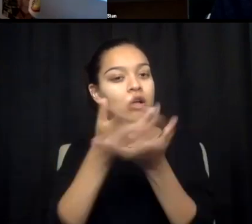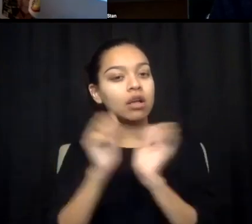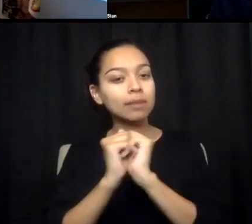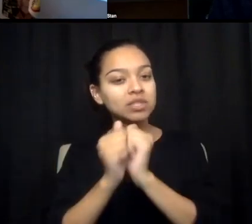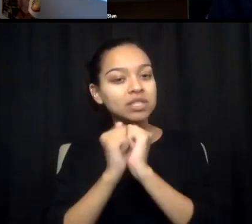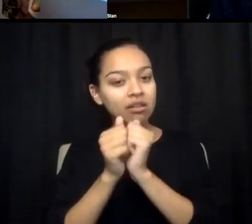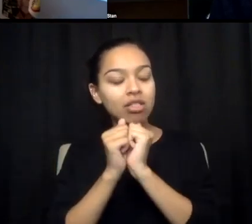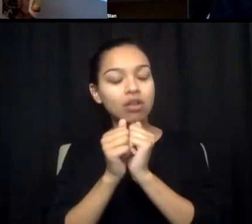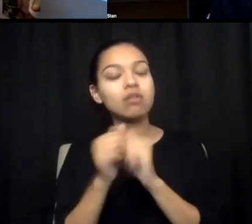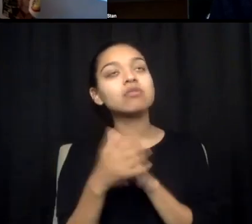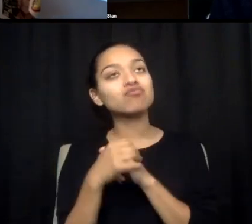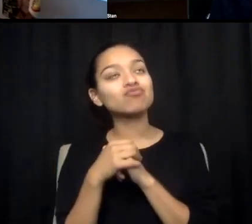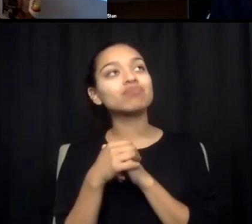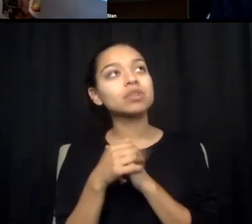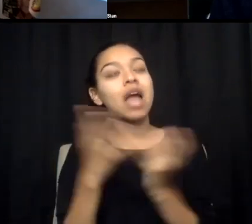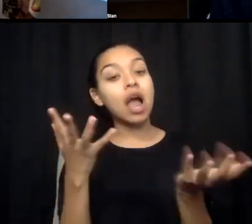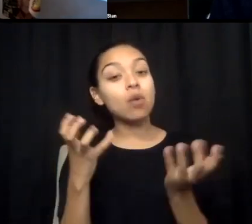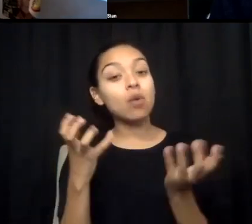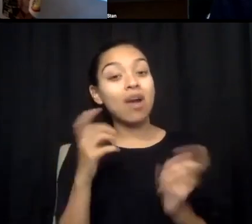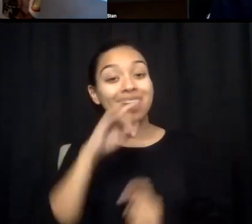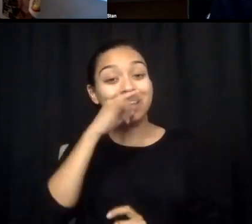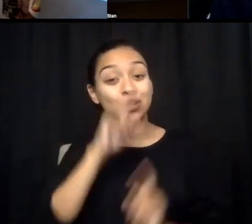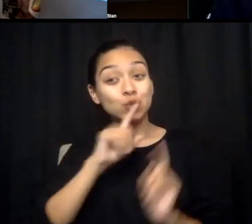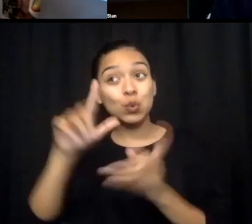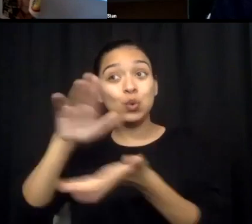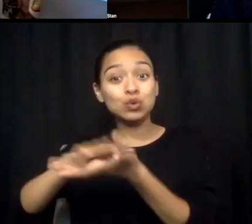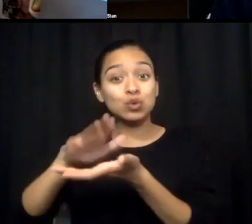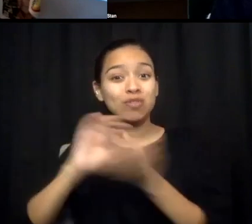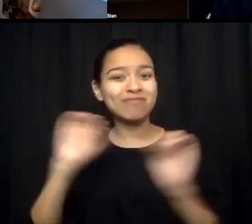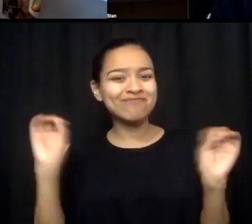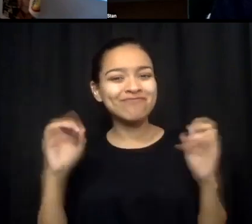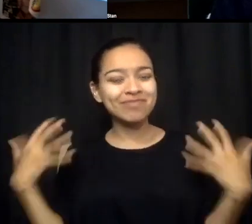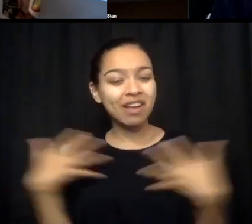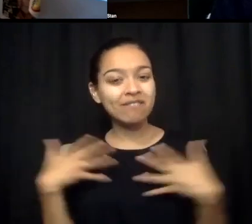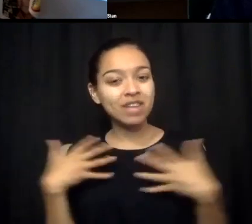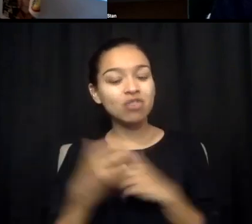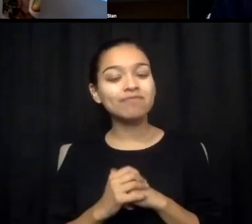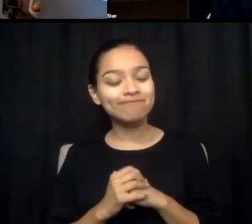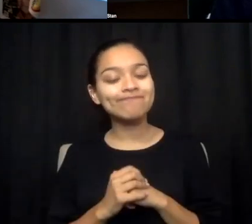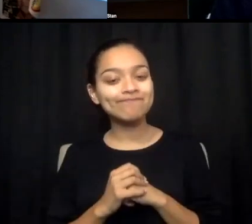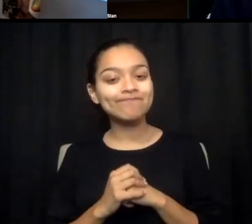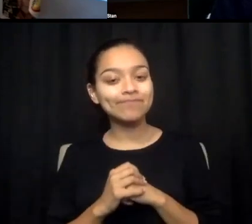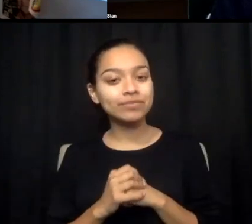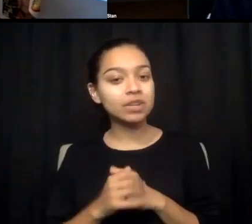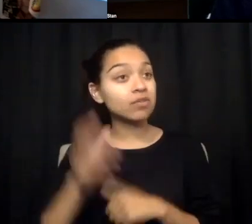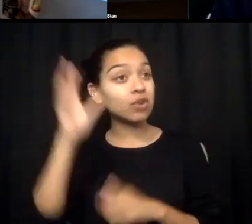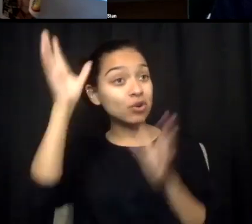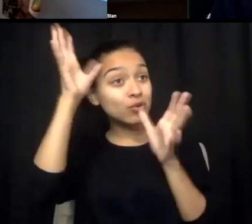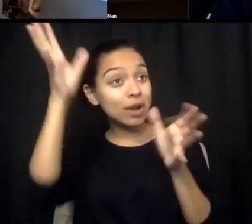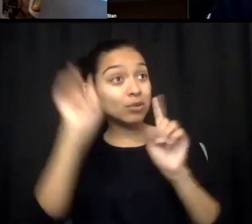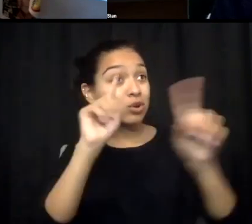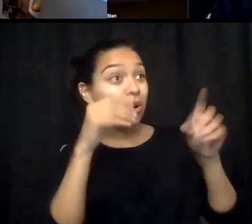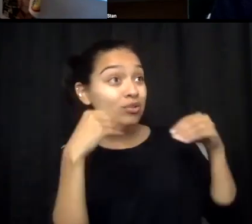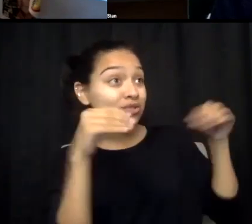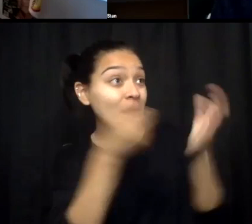for kids to go to school not in fear, and for grandparents to go shopping not in fear. And I guess it